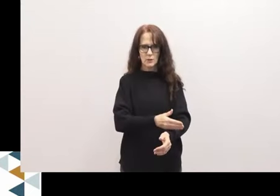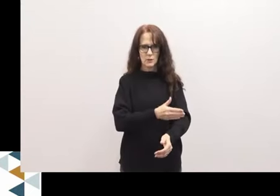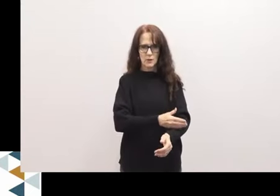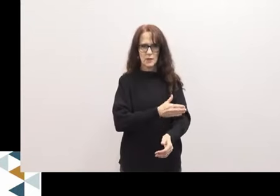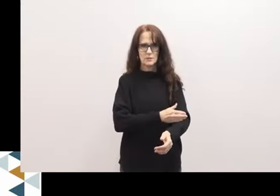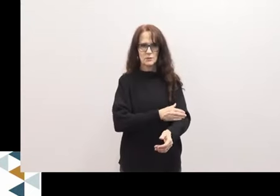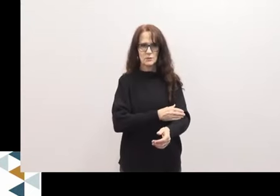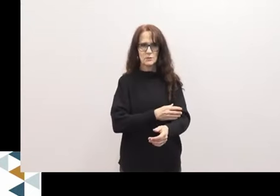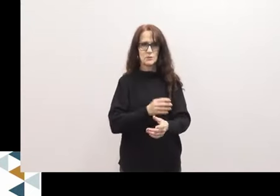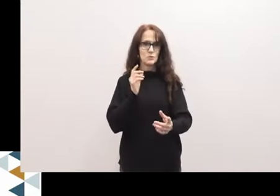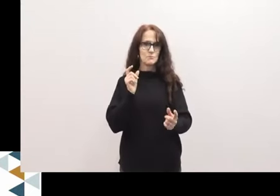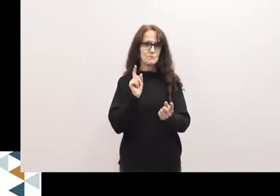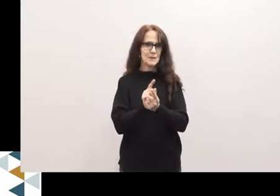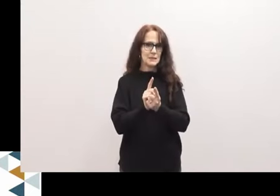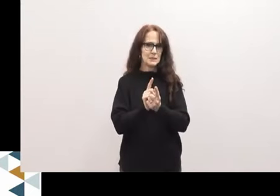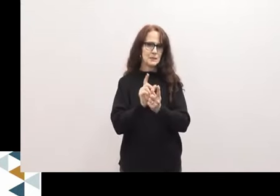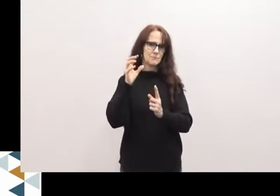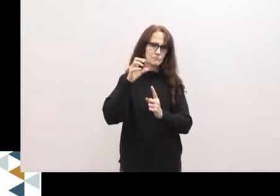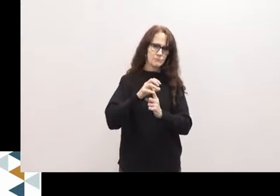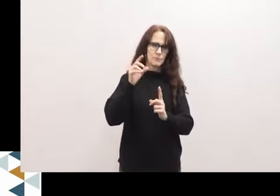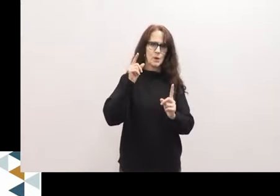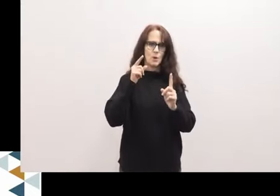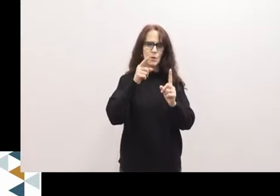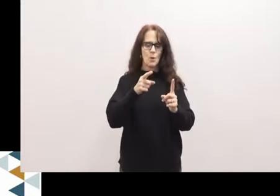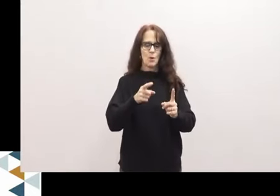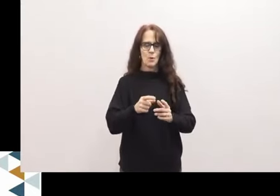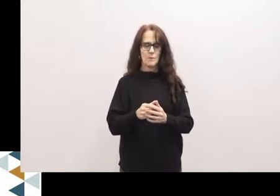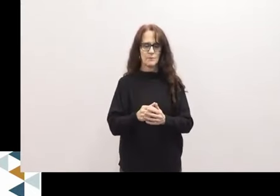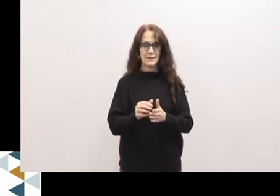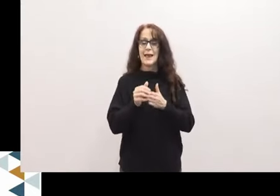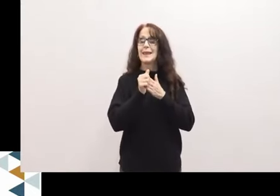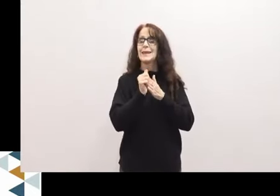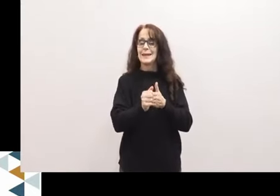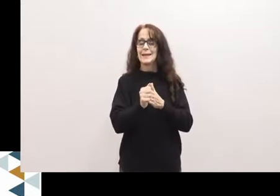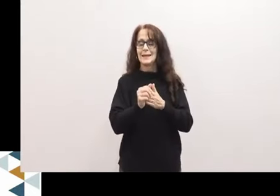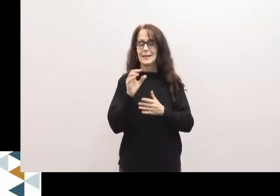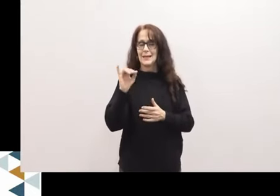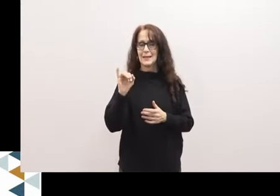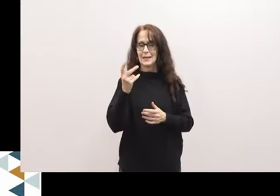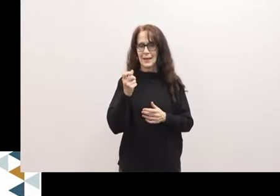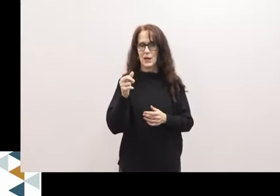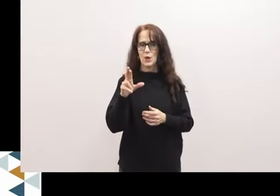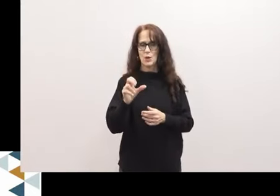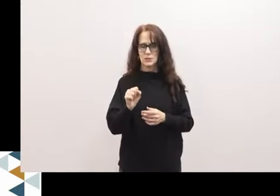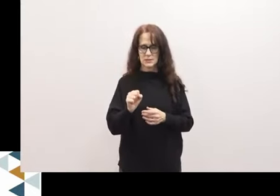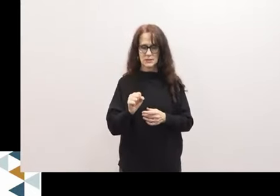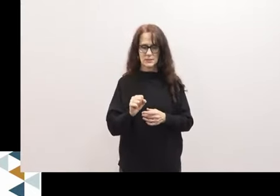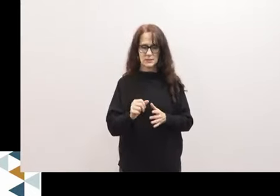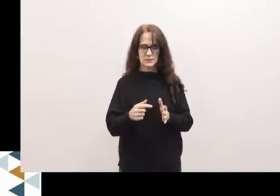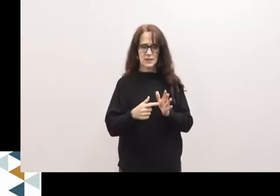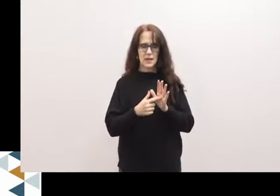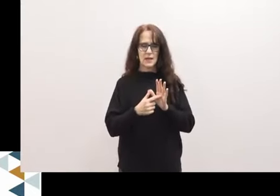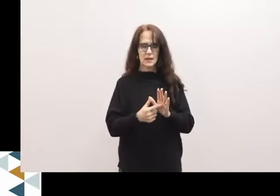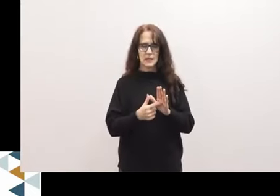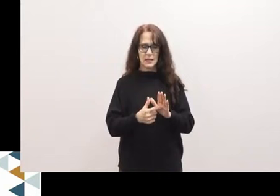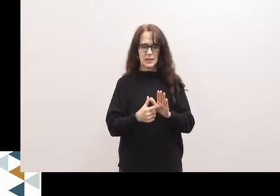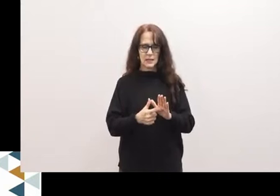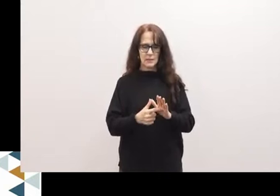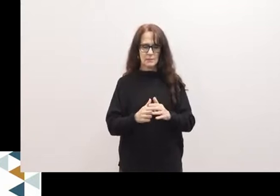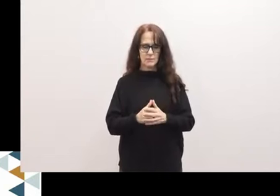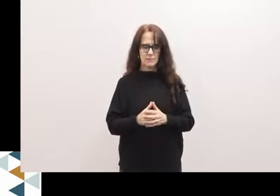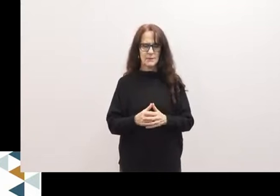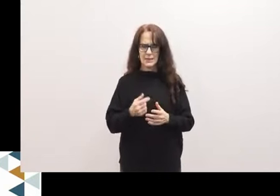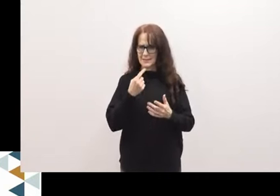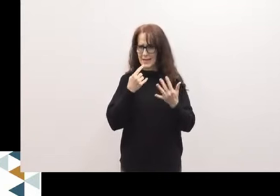goal. And leading indicators, and you'll hear this term throughout the presentation, as mentioned in our previous